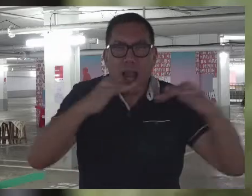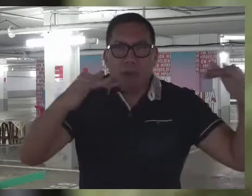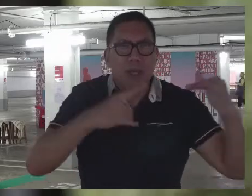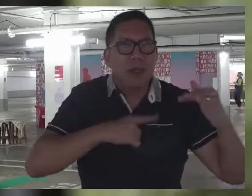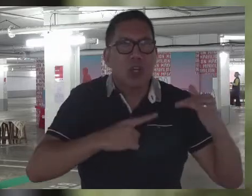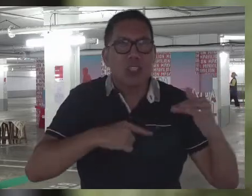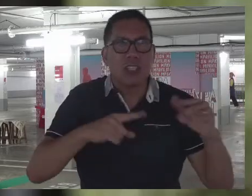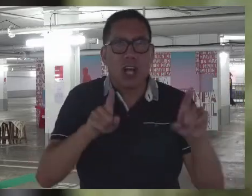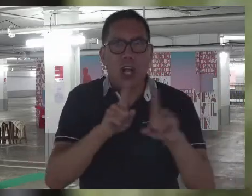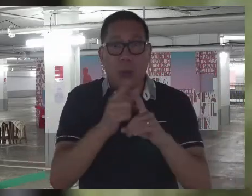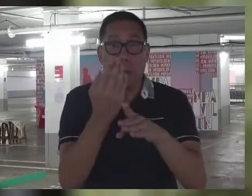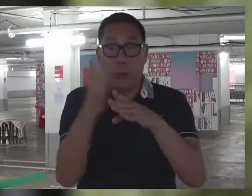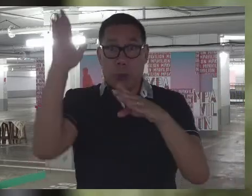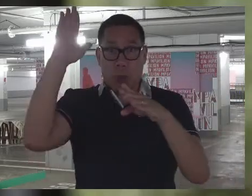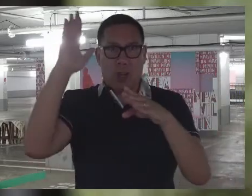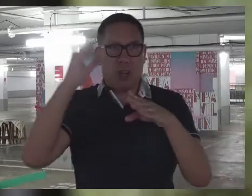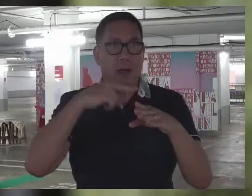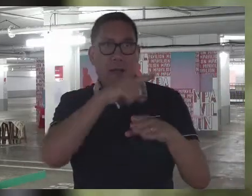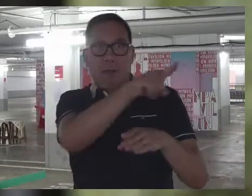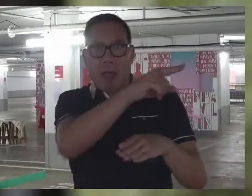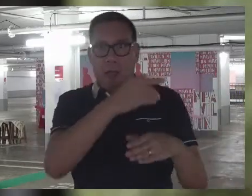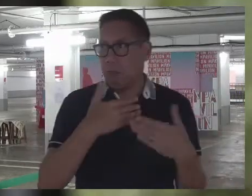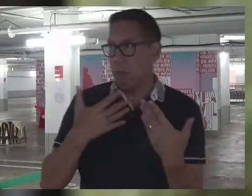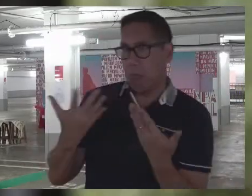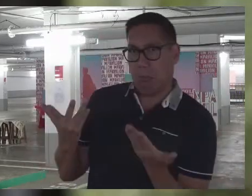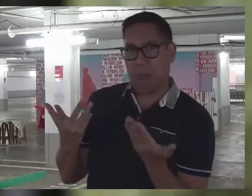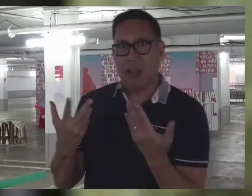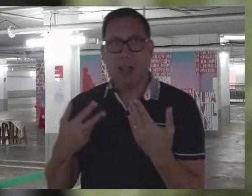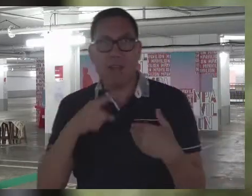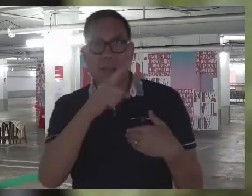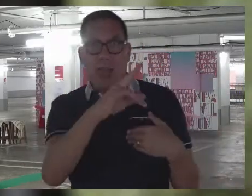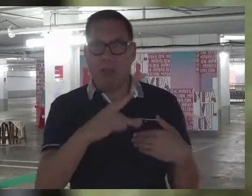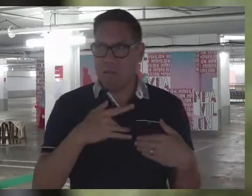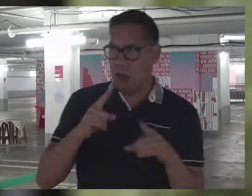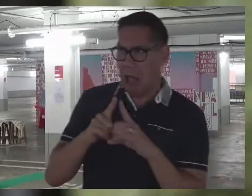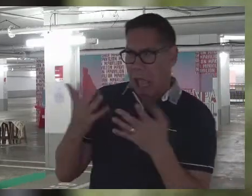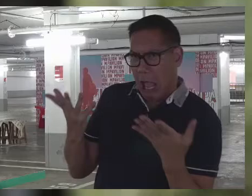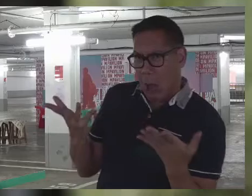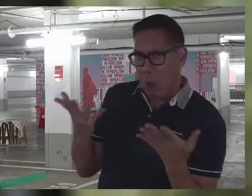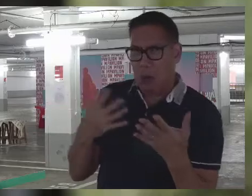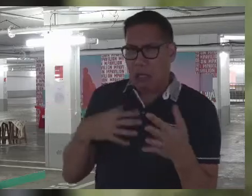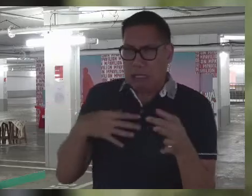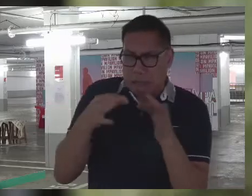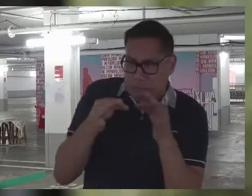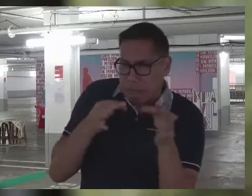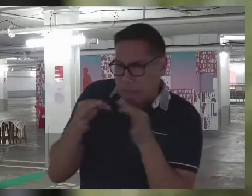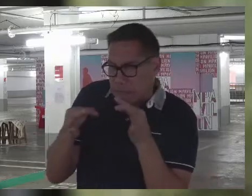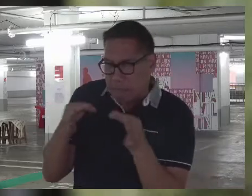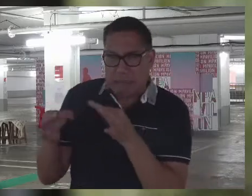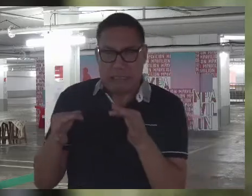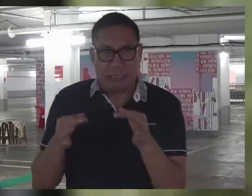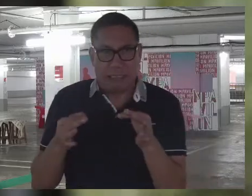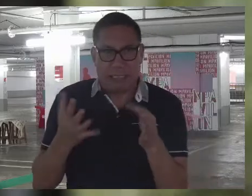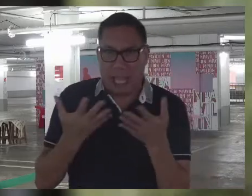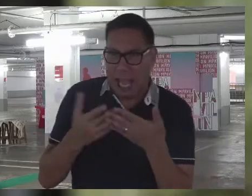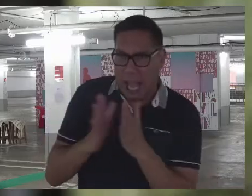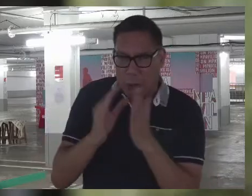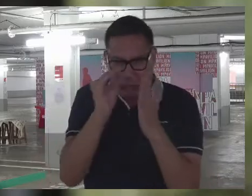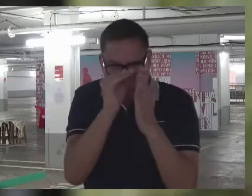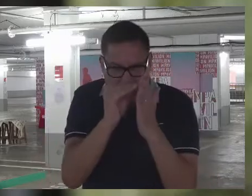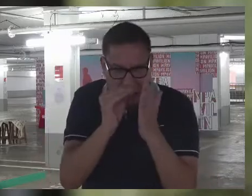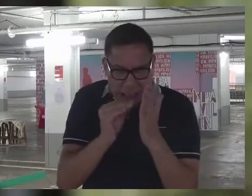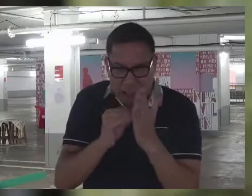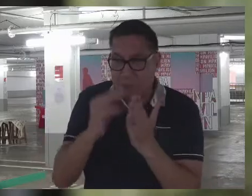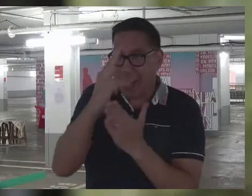it was novel, it was sort of, they were feeling their way out, their way around this idea of